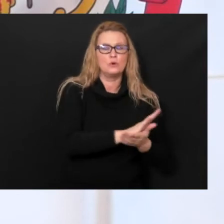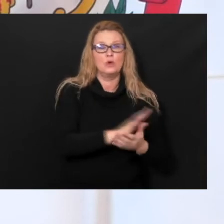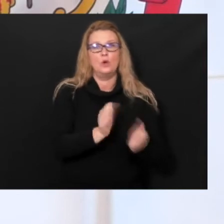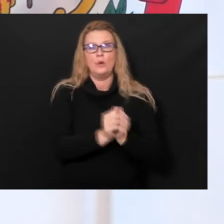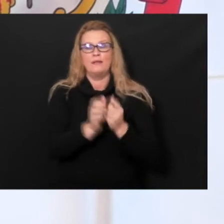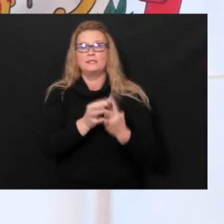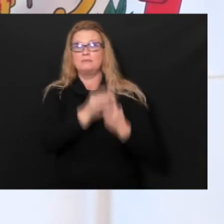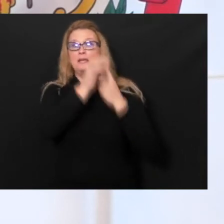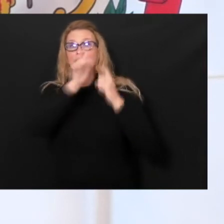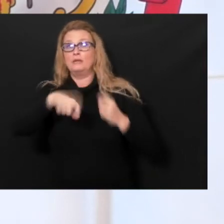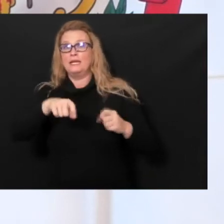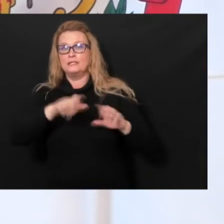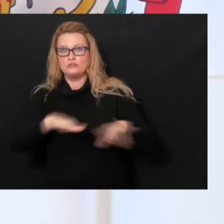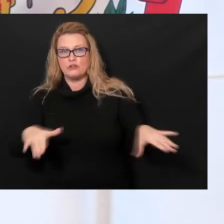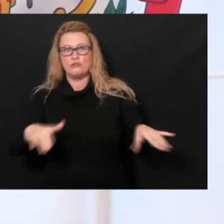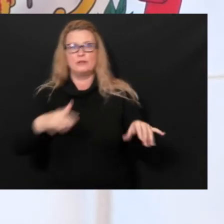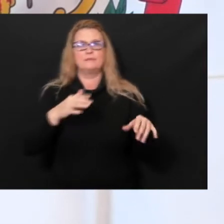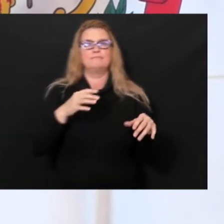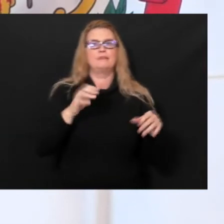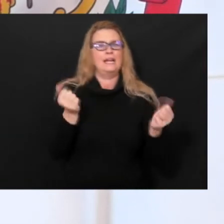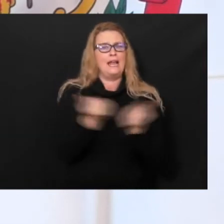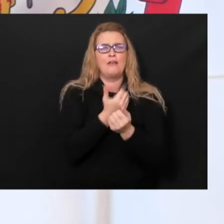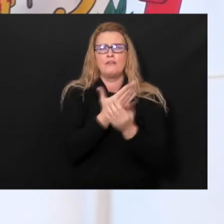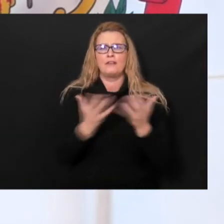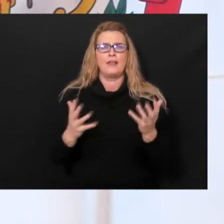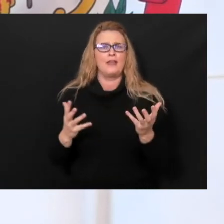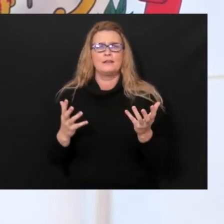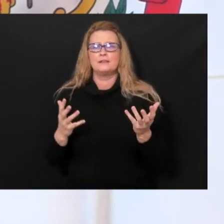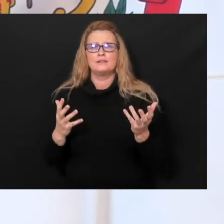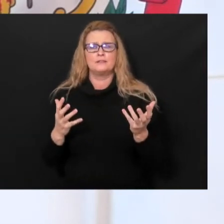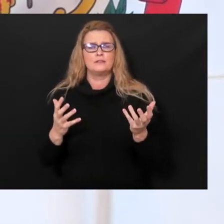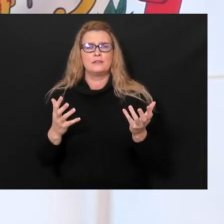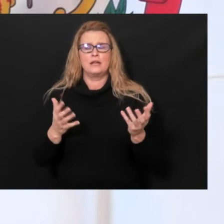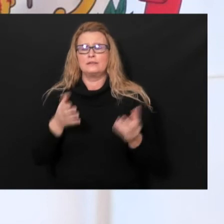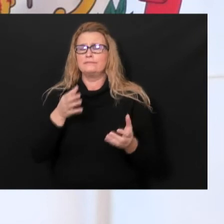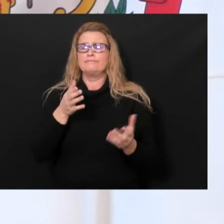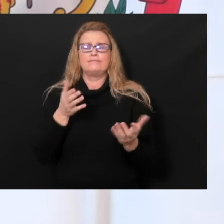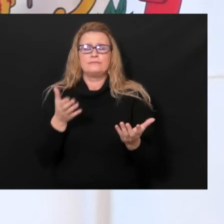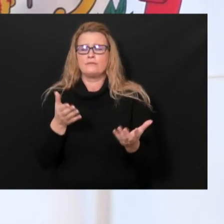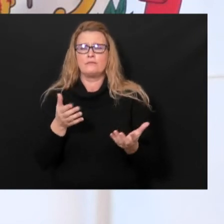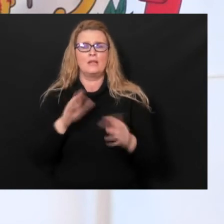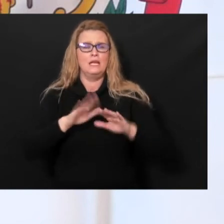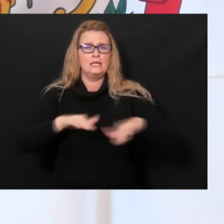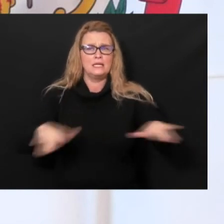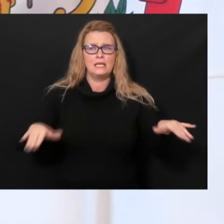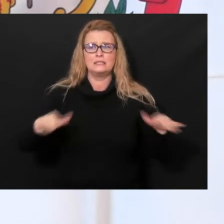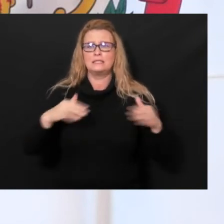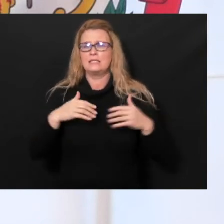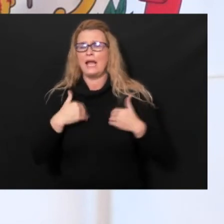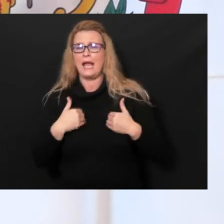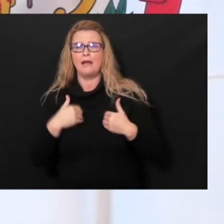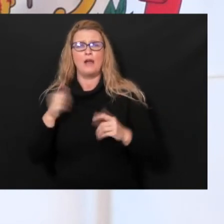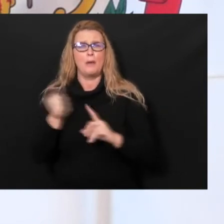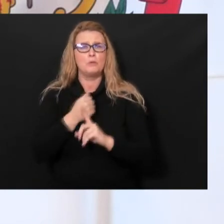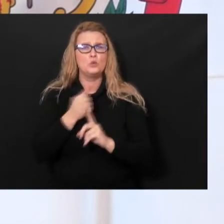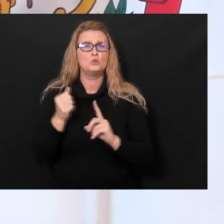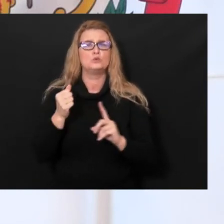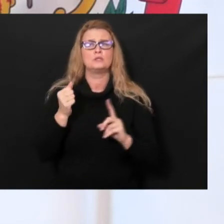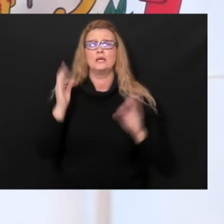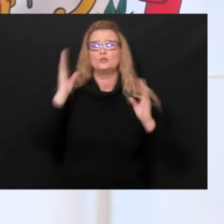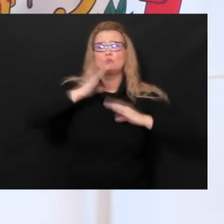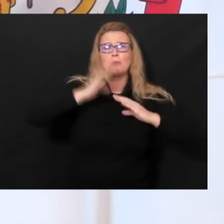kids and to all the stuff from the standpoint of, and God forbid, but kids are getting abused and